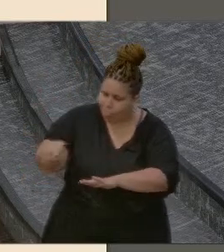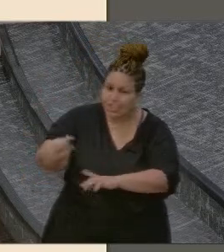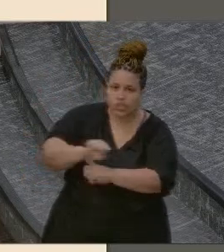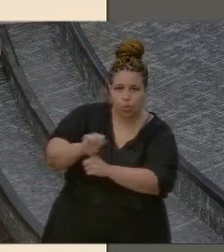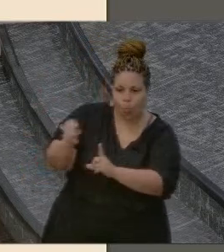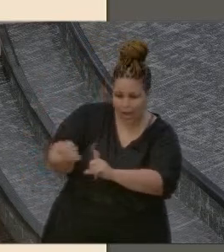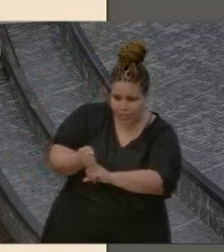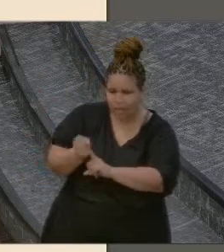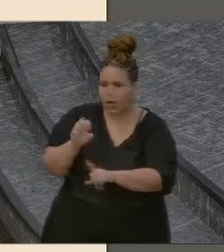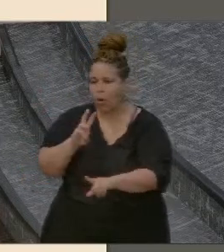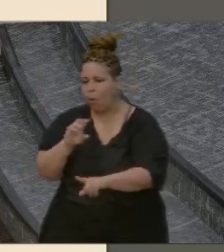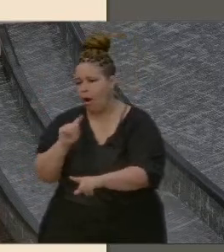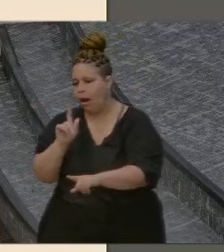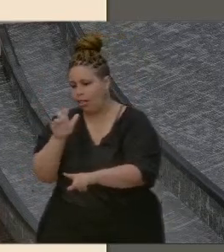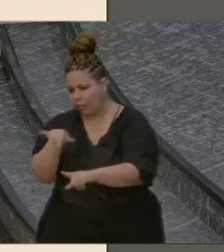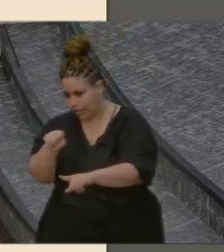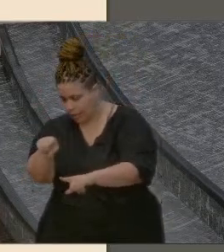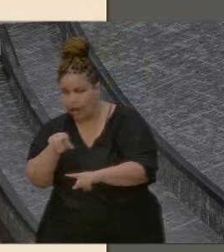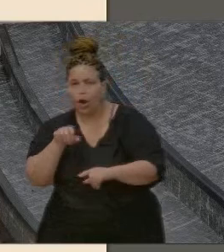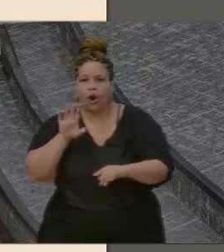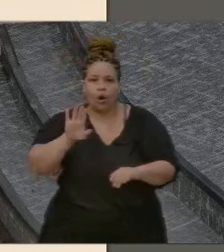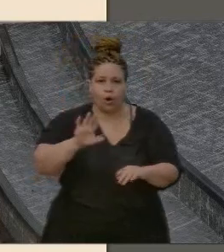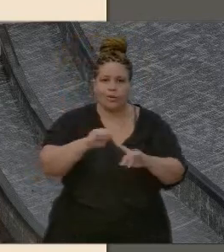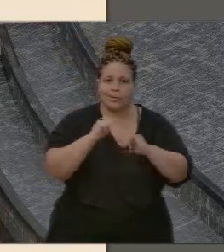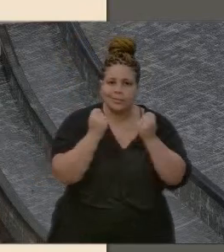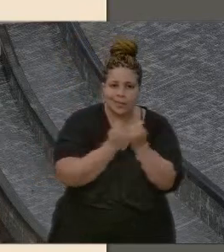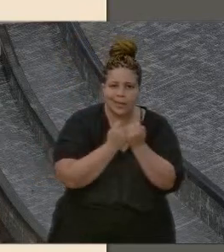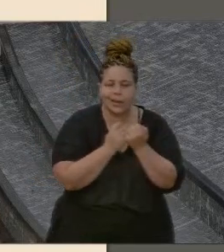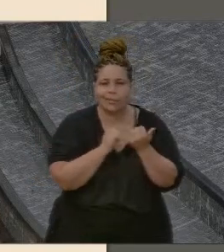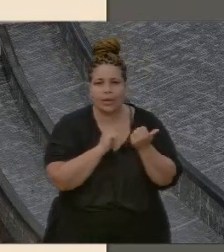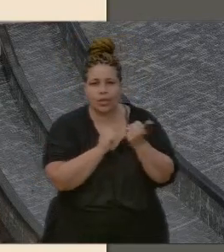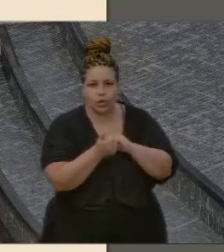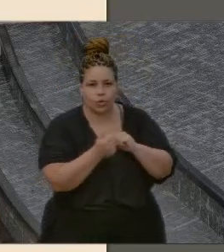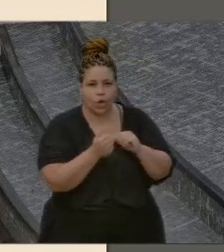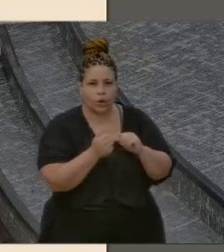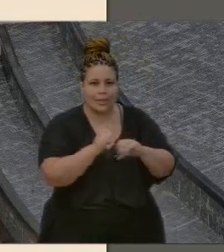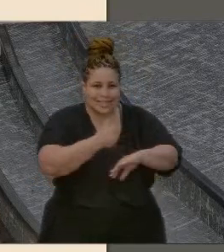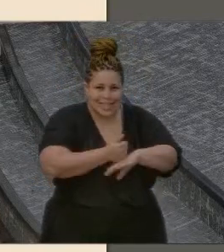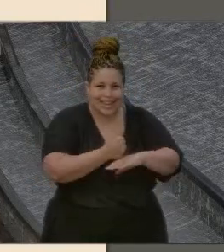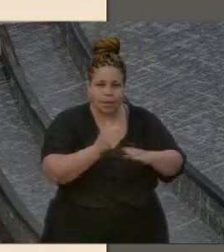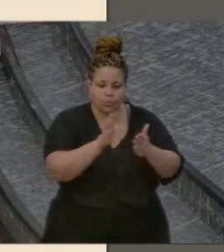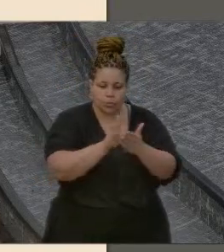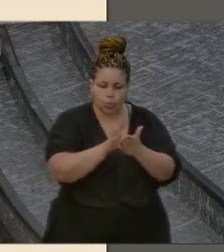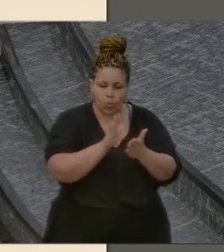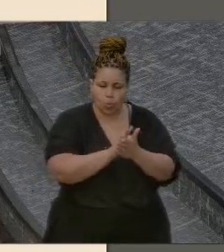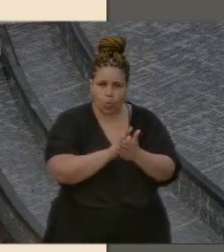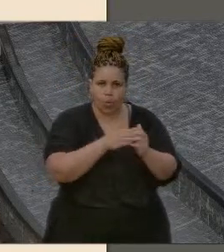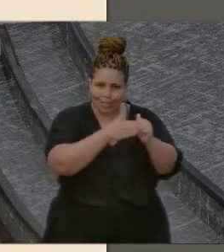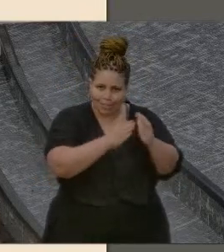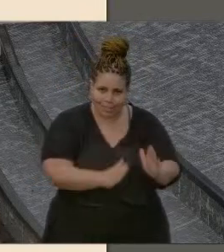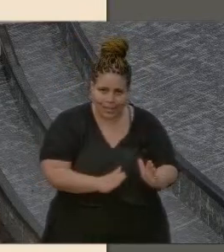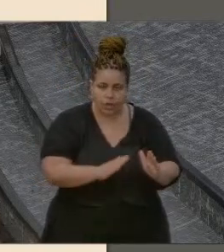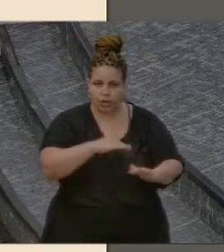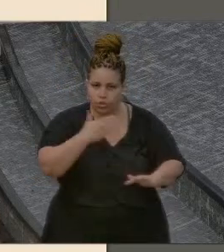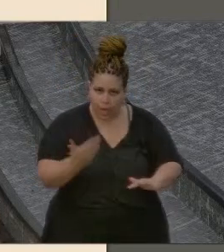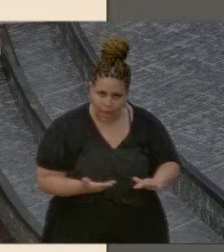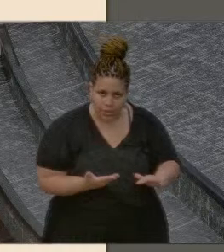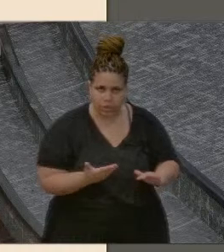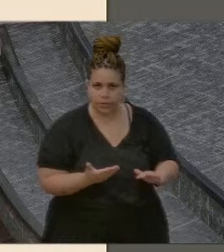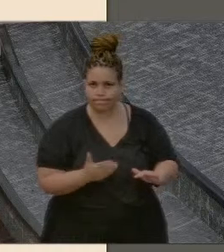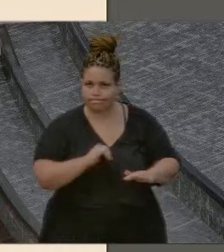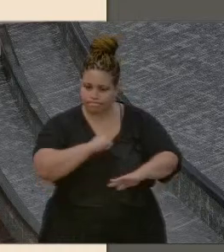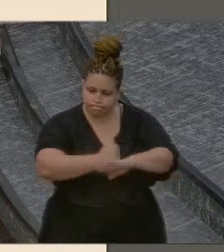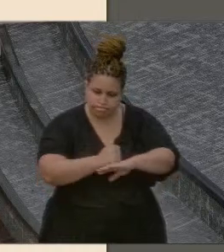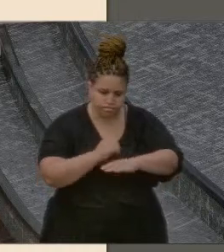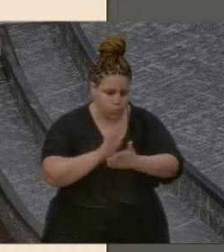making steps in terms of conceptualizing a school leader induction that's based on school discipline and